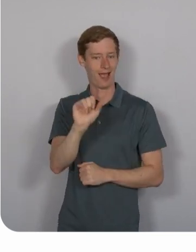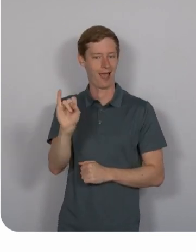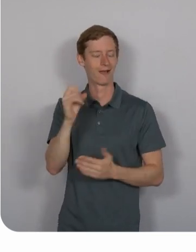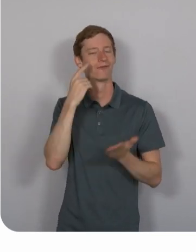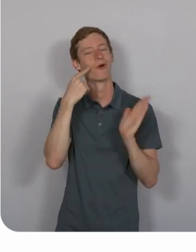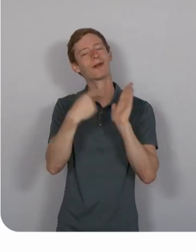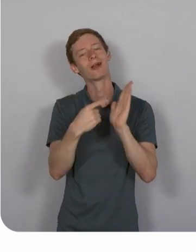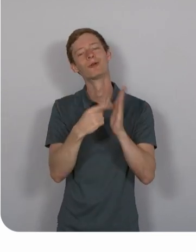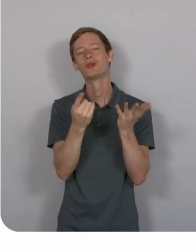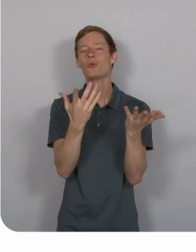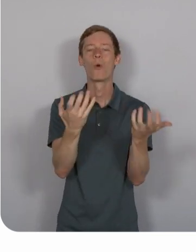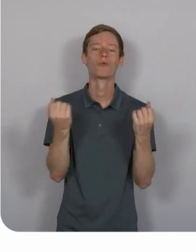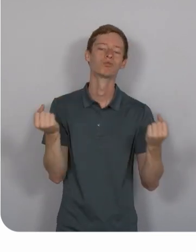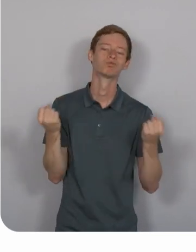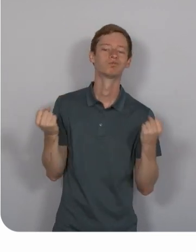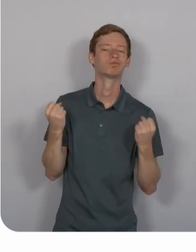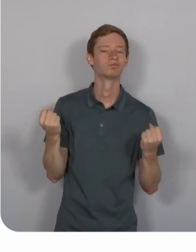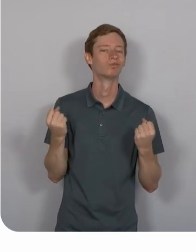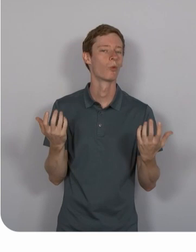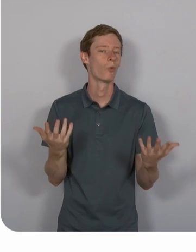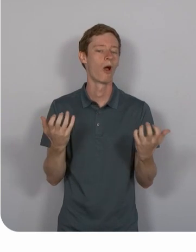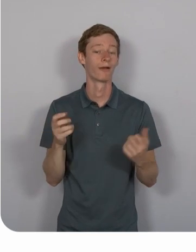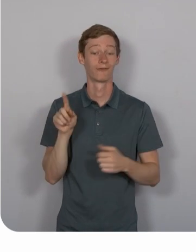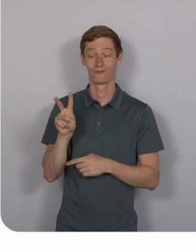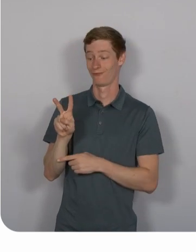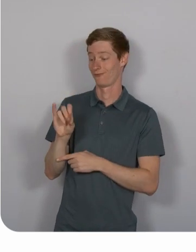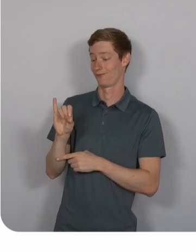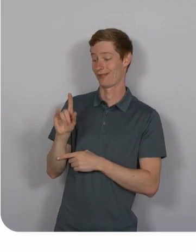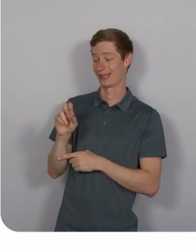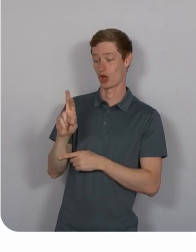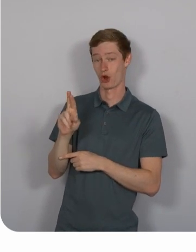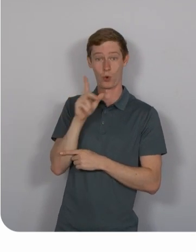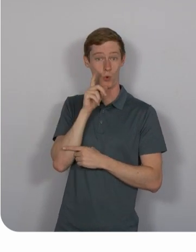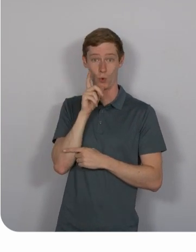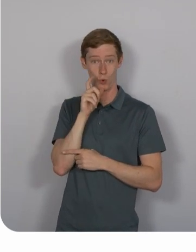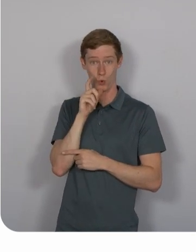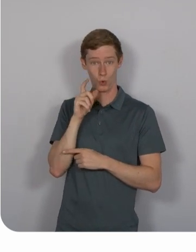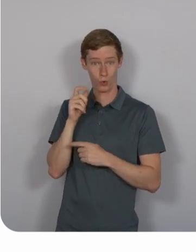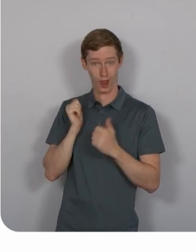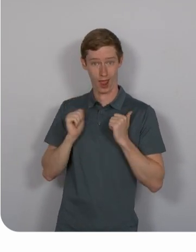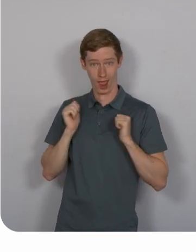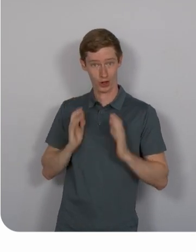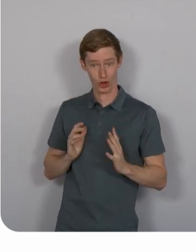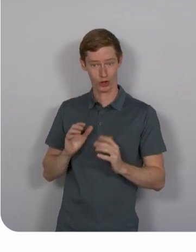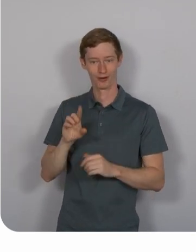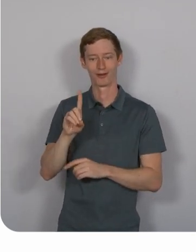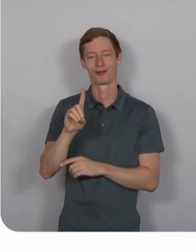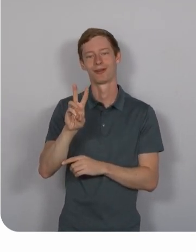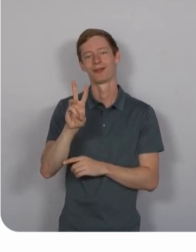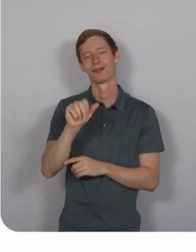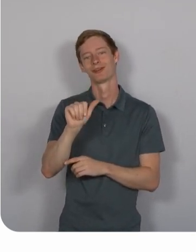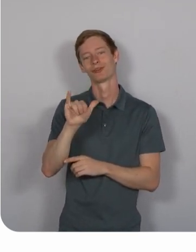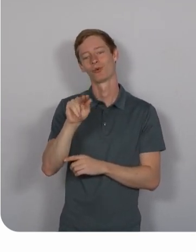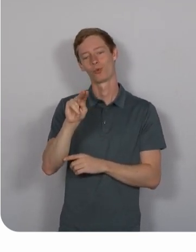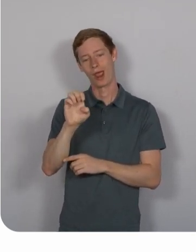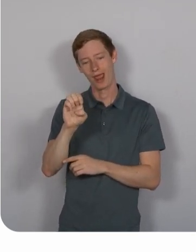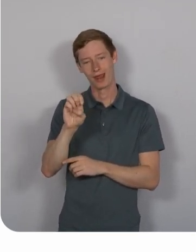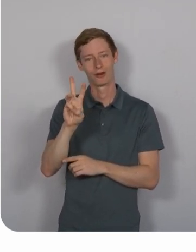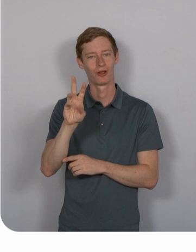you want to get in shape. Well, this is Victor, played by Dwayne Wade. And he's going to pull together